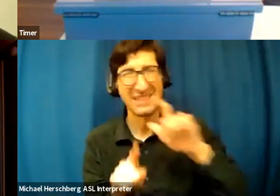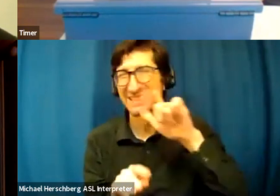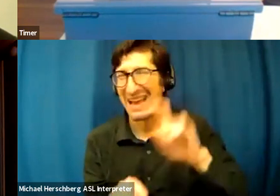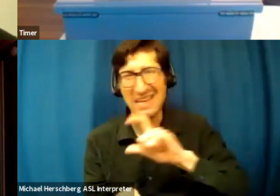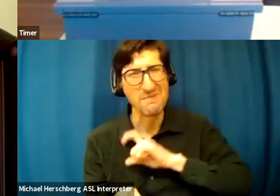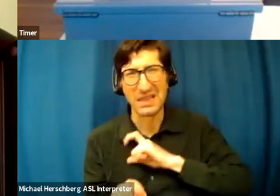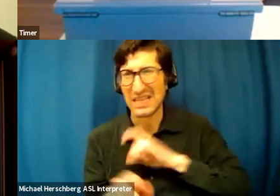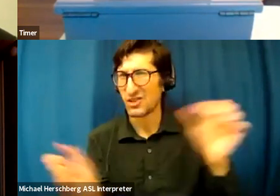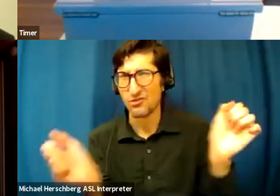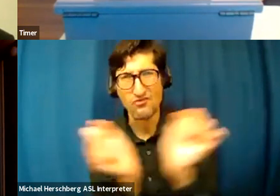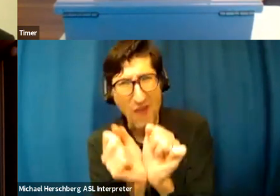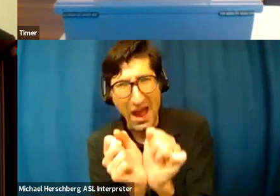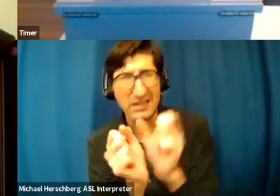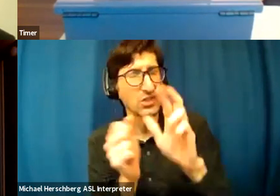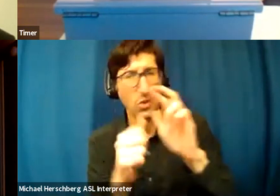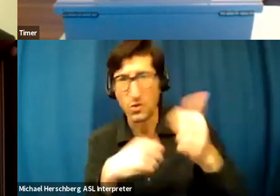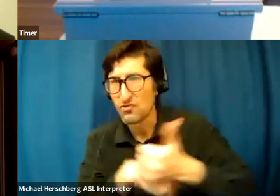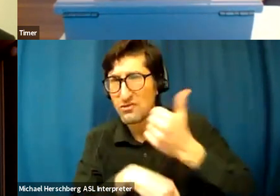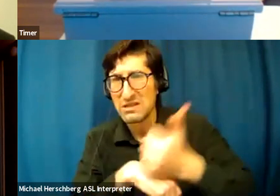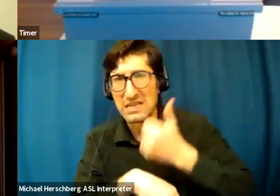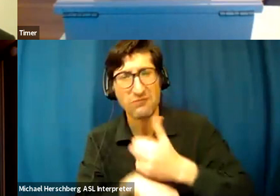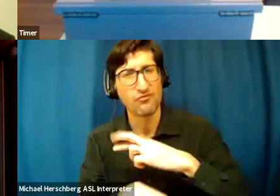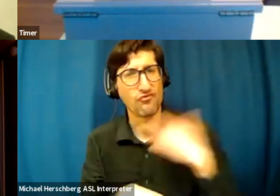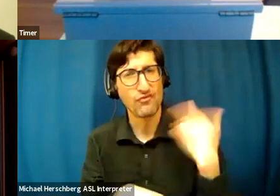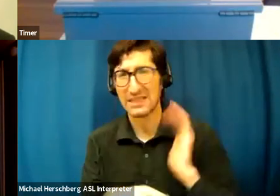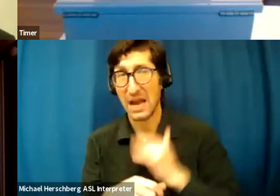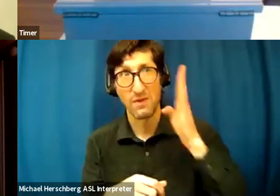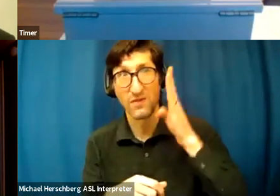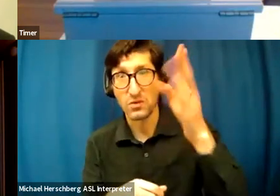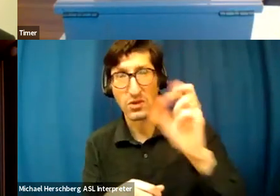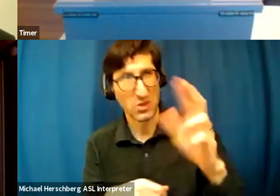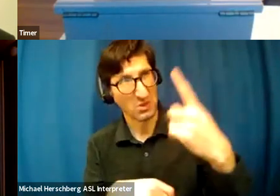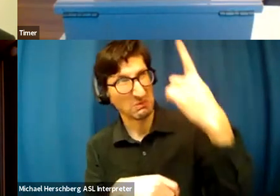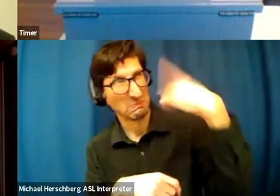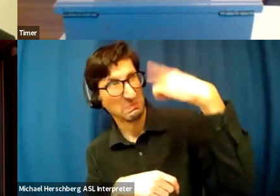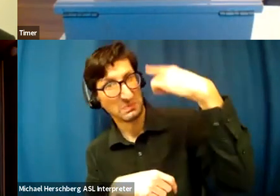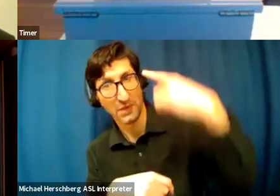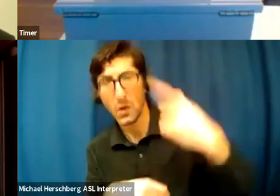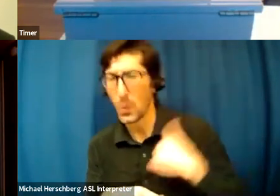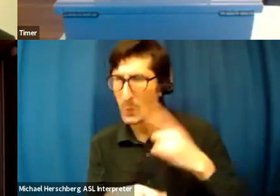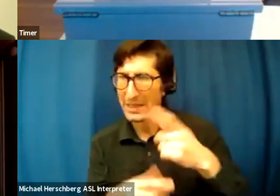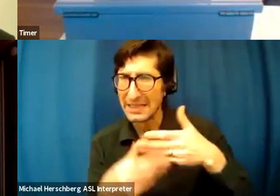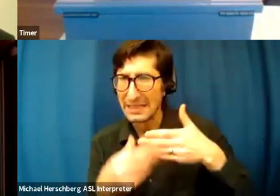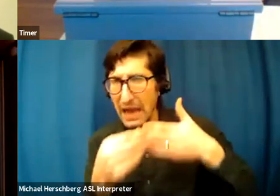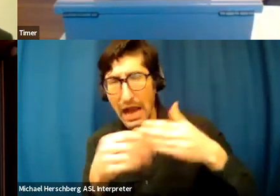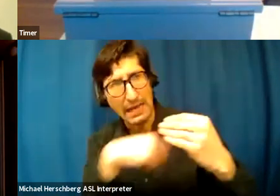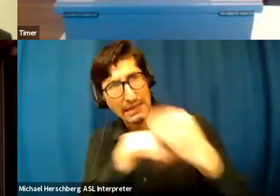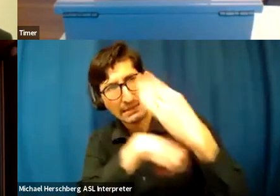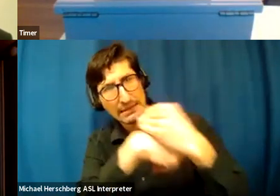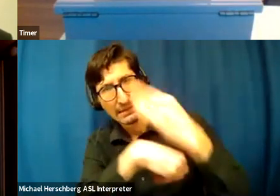to jeopardize our futures, or to tell us where we'll end up if we keep at this pace. We needed guidance. School